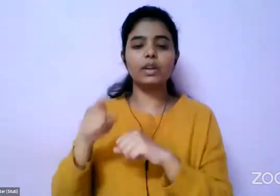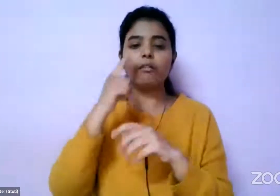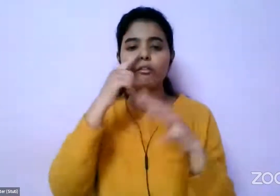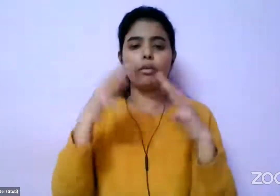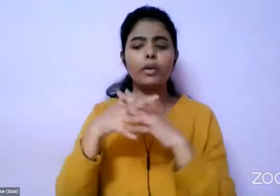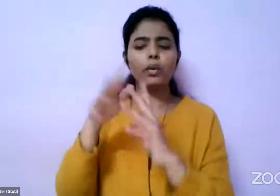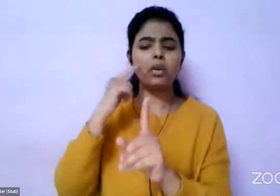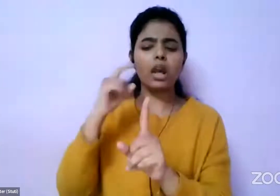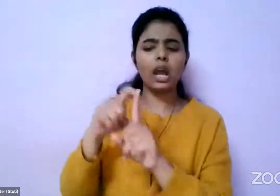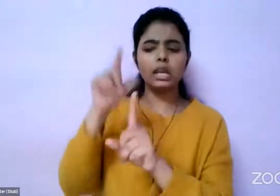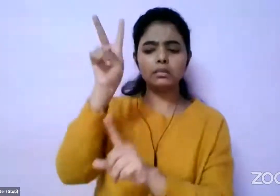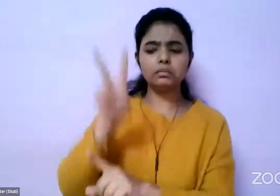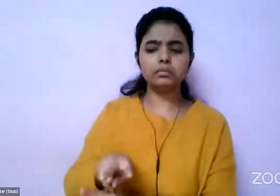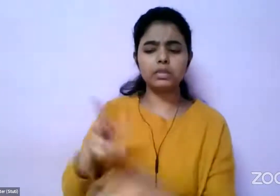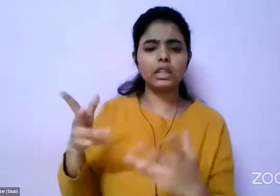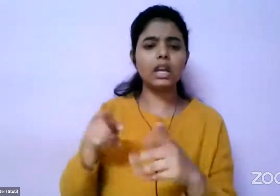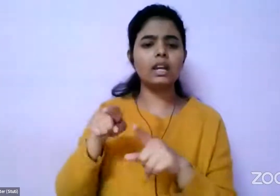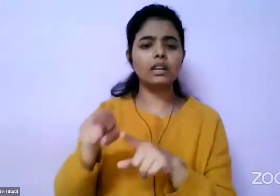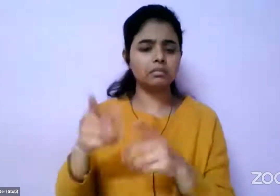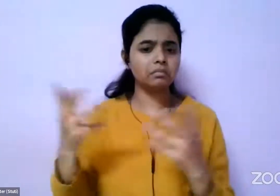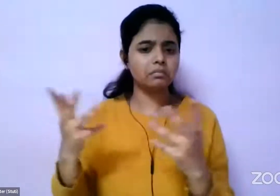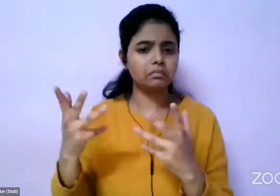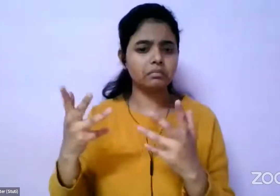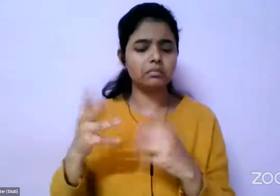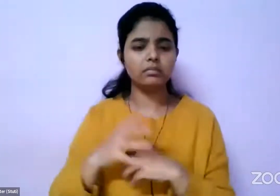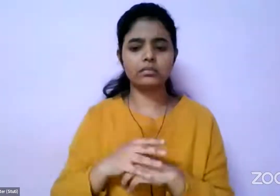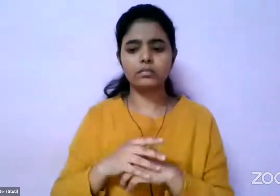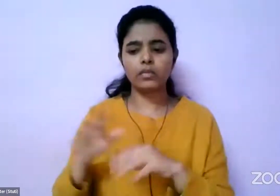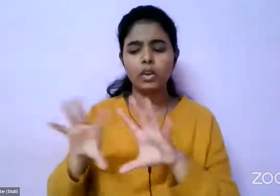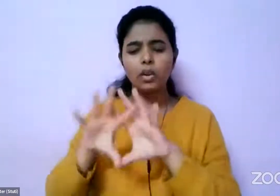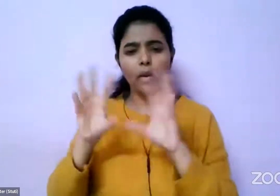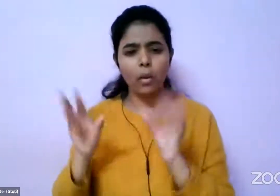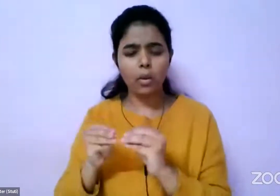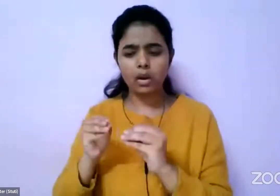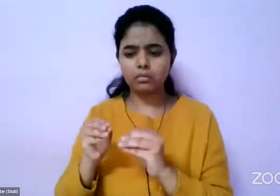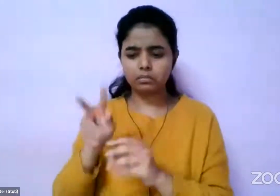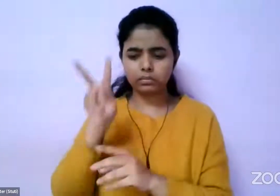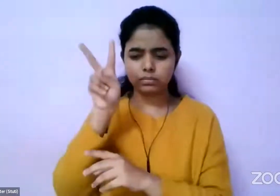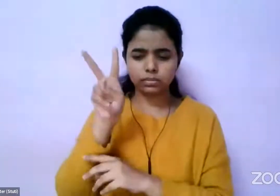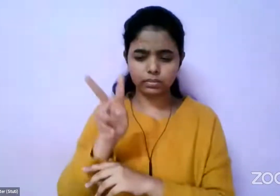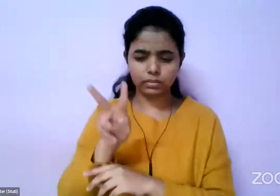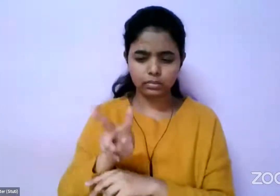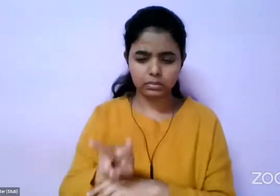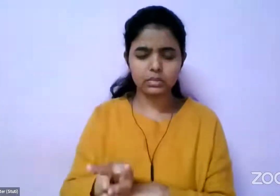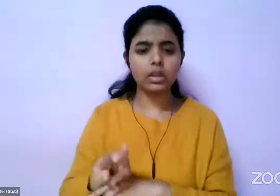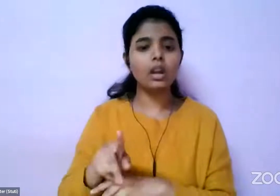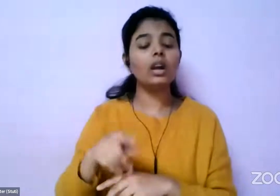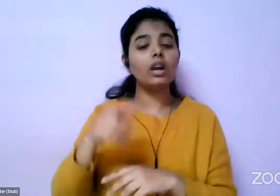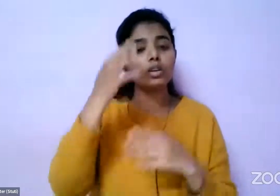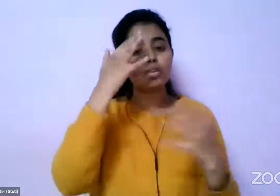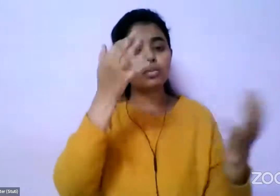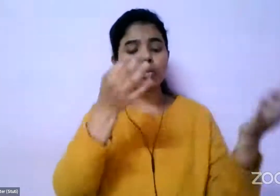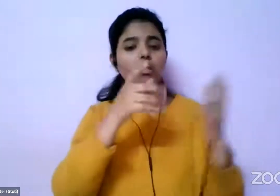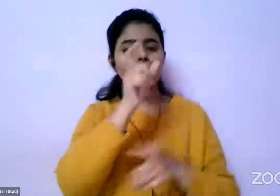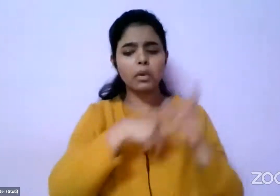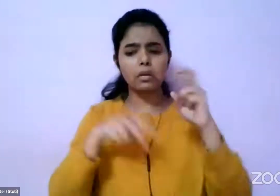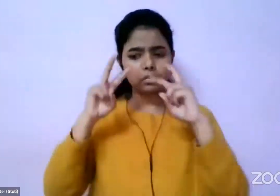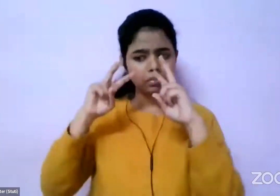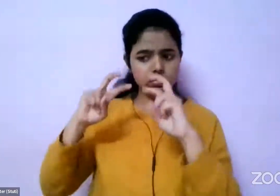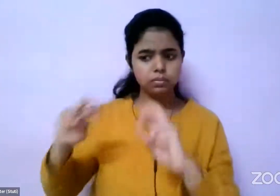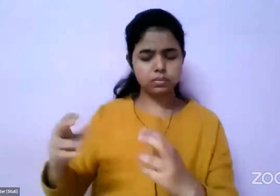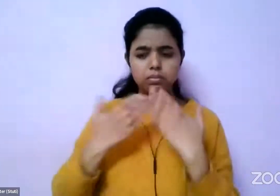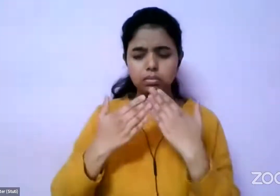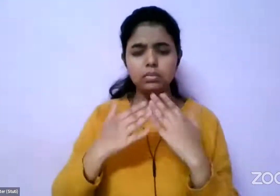of a disability by the masters and the retaliation by the subjugated has attracted scholars to study the discourse in different times